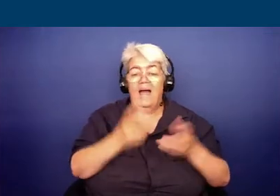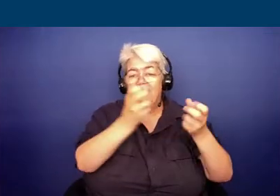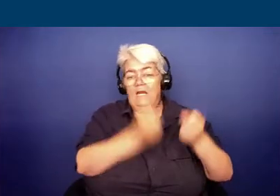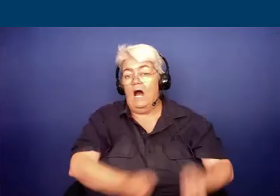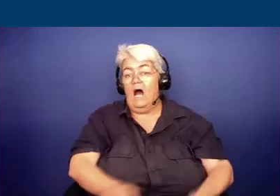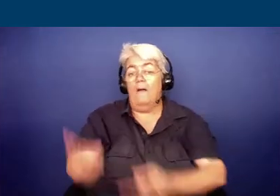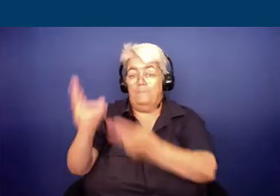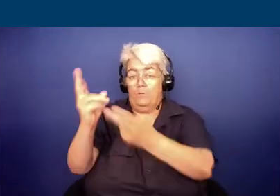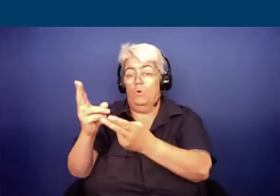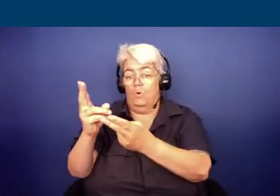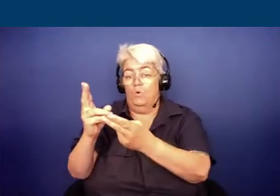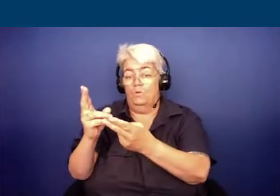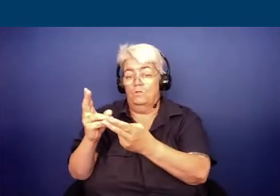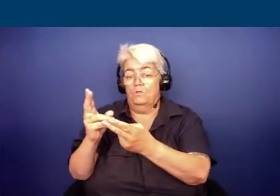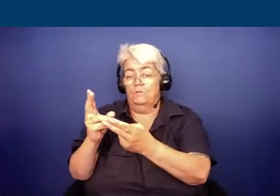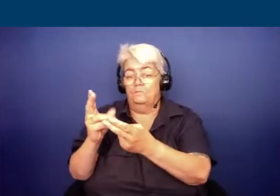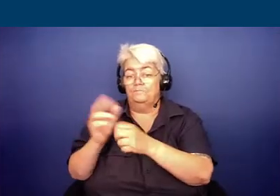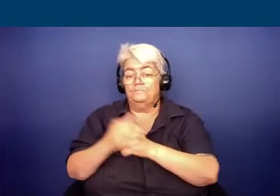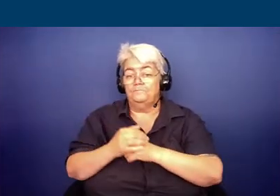them.